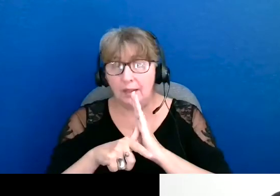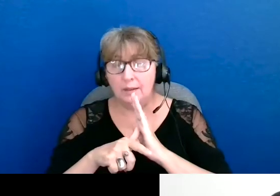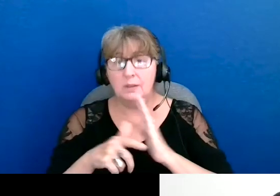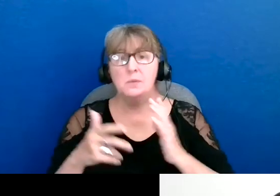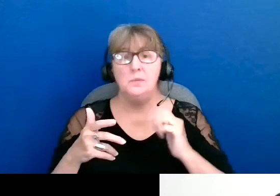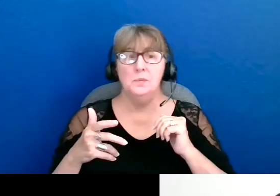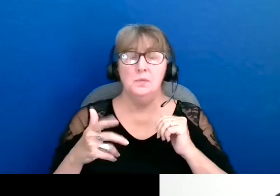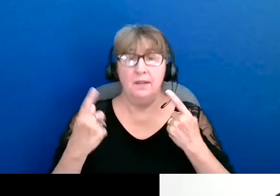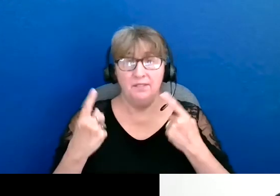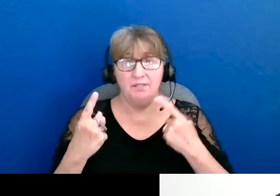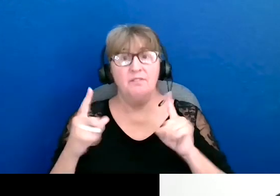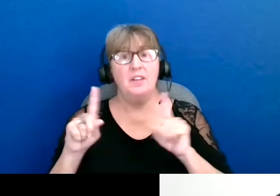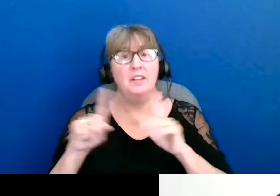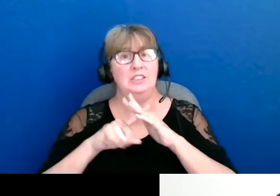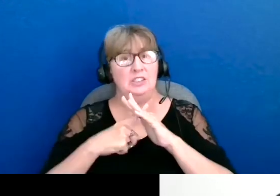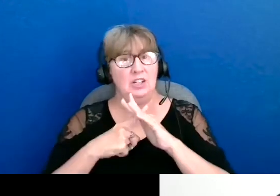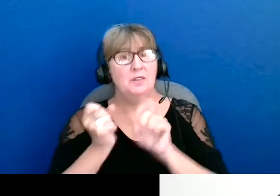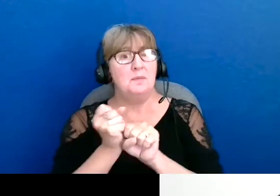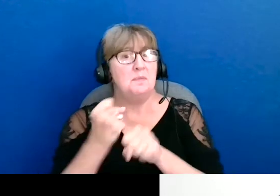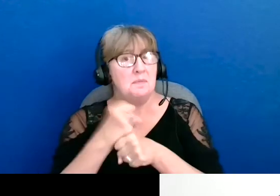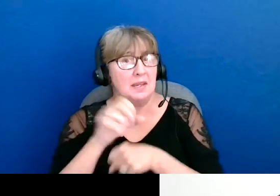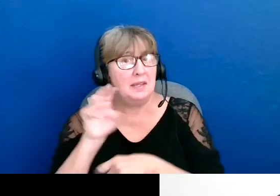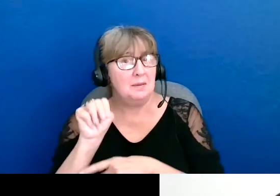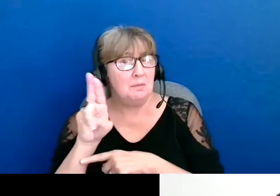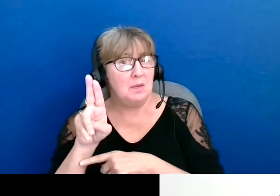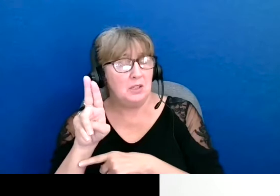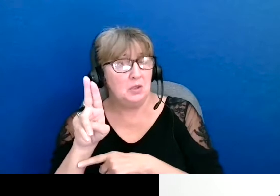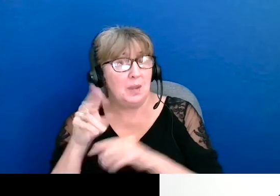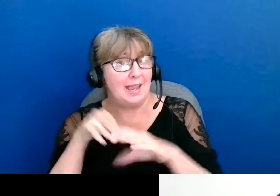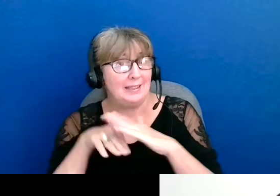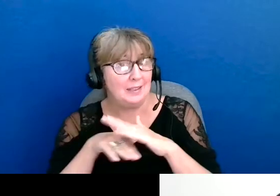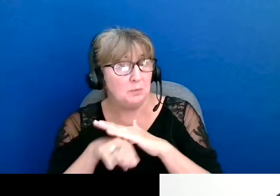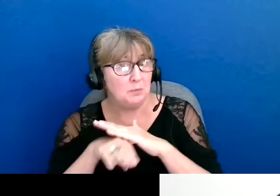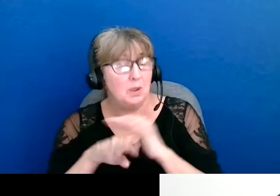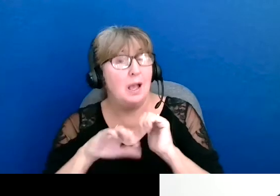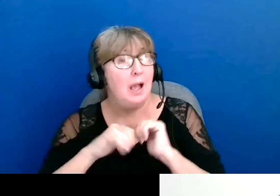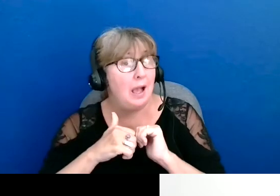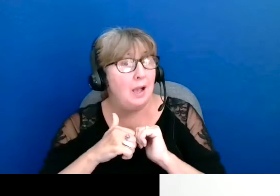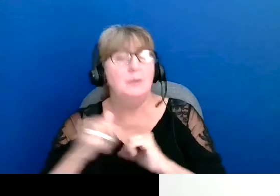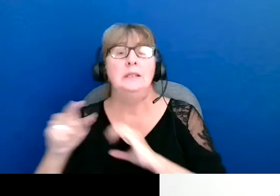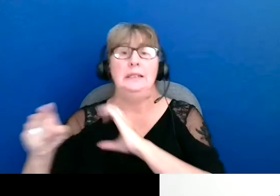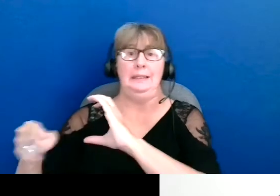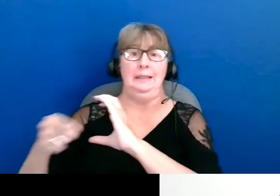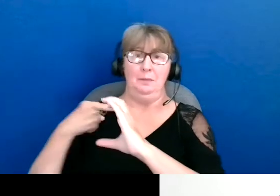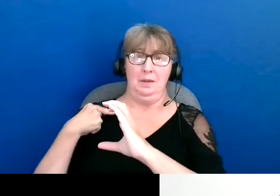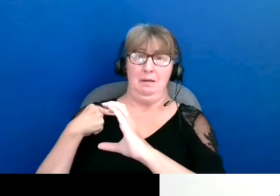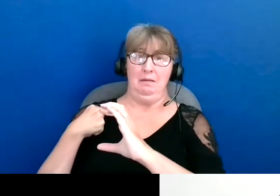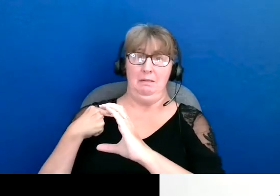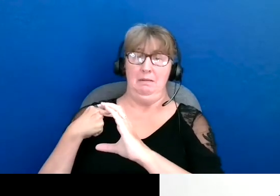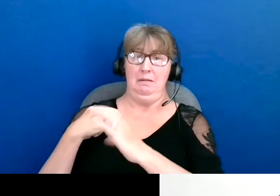they finally started making the menus accessible, they would email me the menus. And I